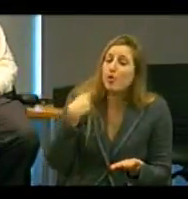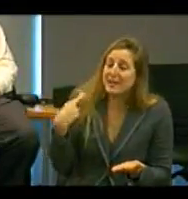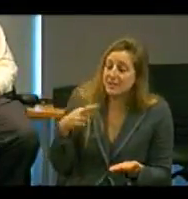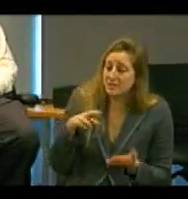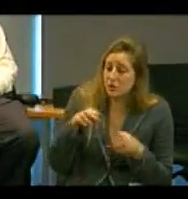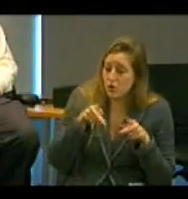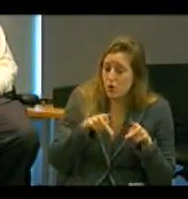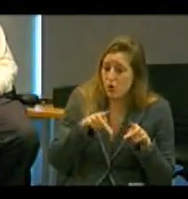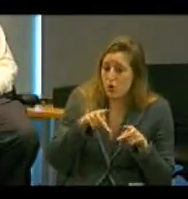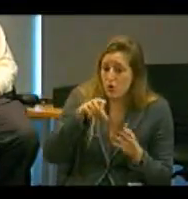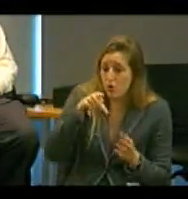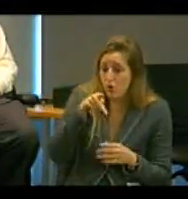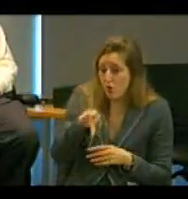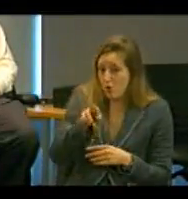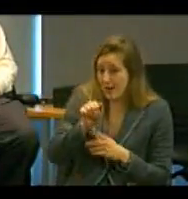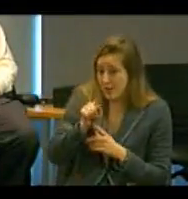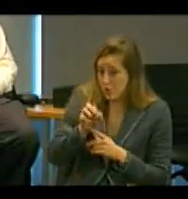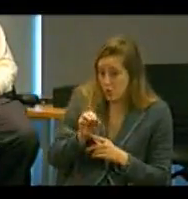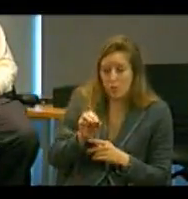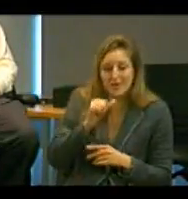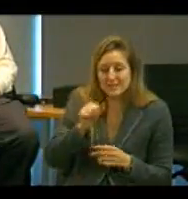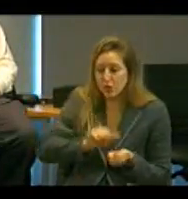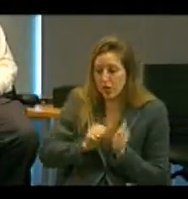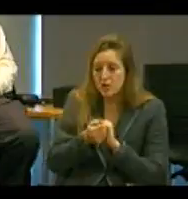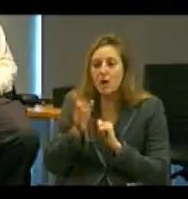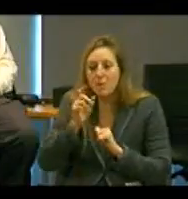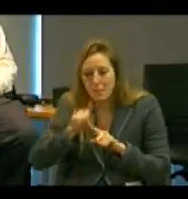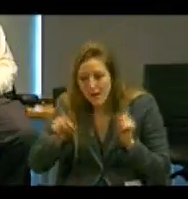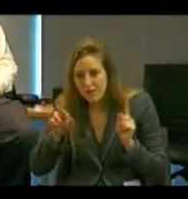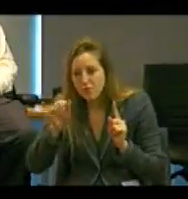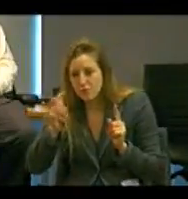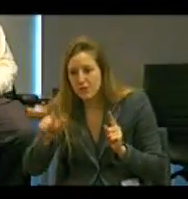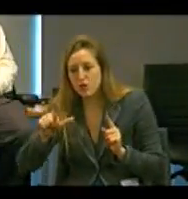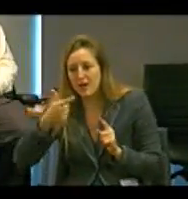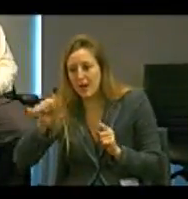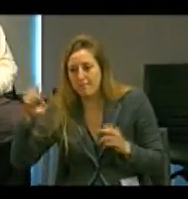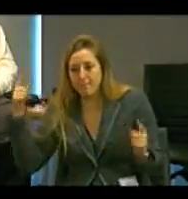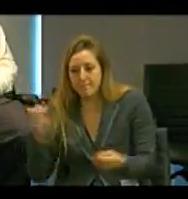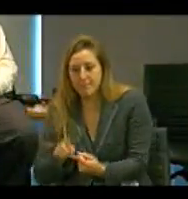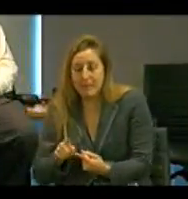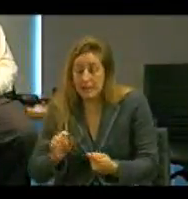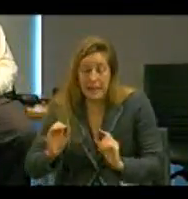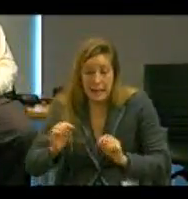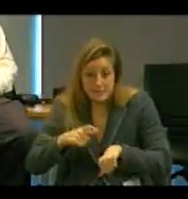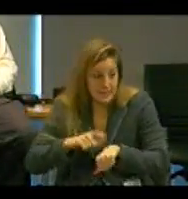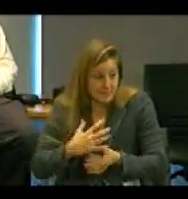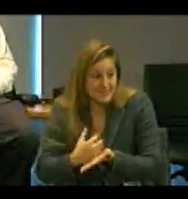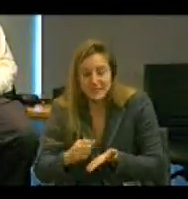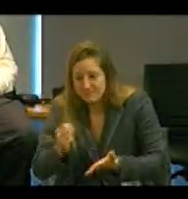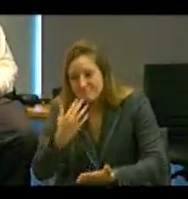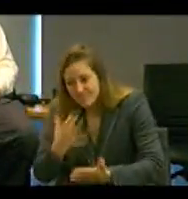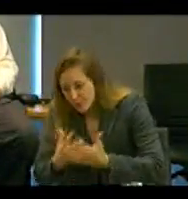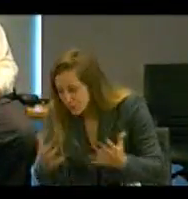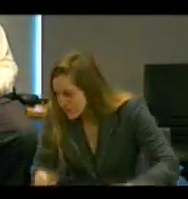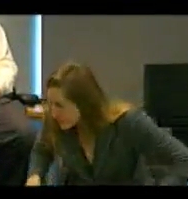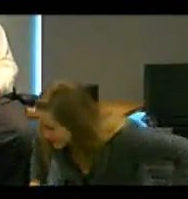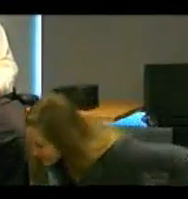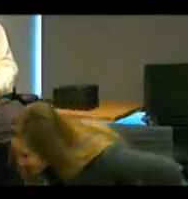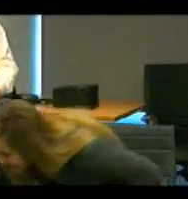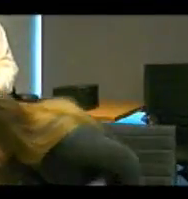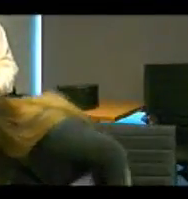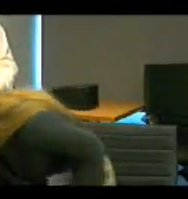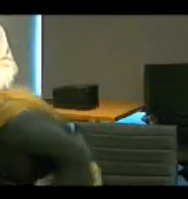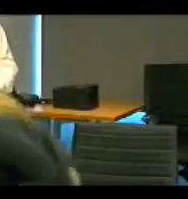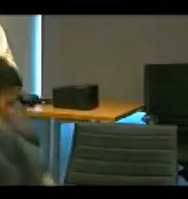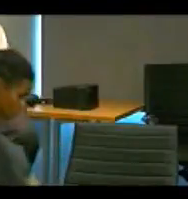this slide shows. So I'll reserve no more time. That's it. Thank you very much. Thank you, Mr. Wilson. Dr.